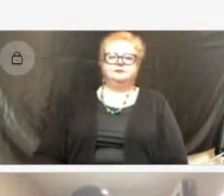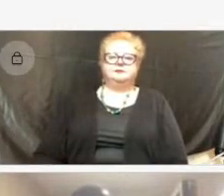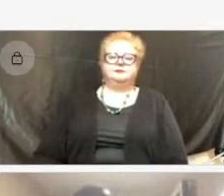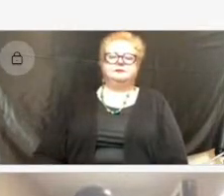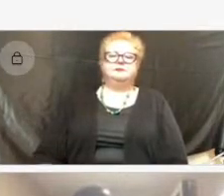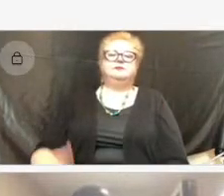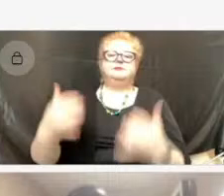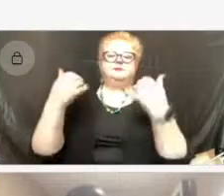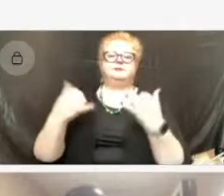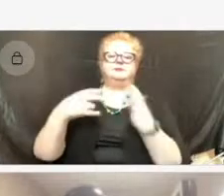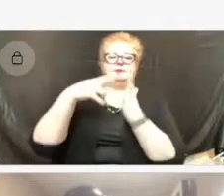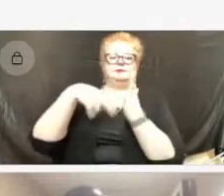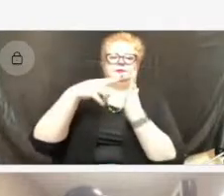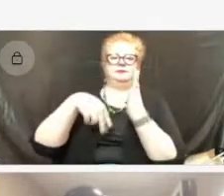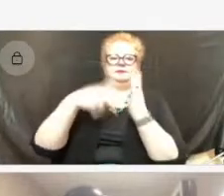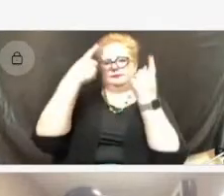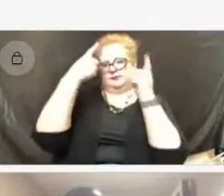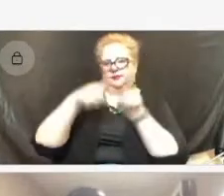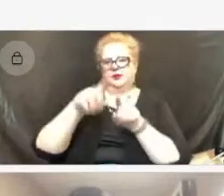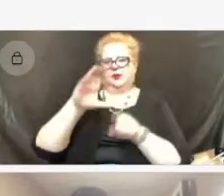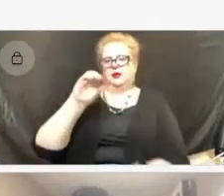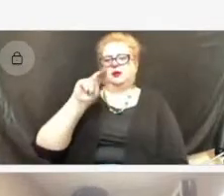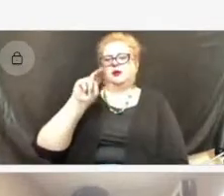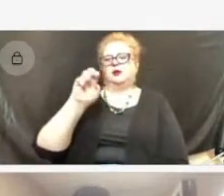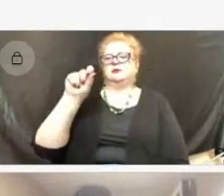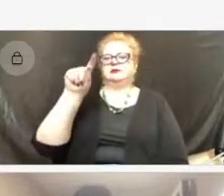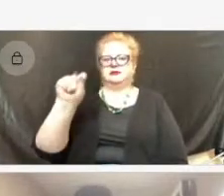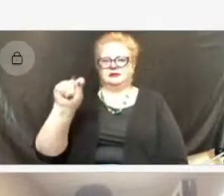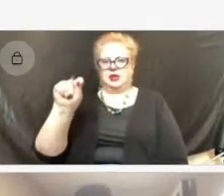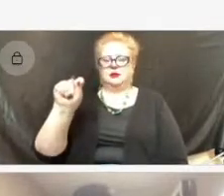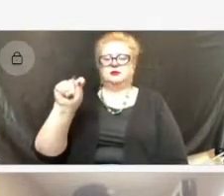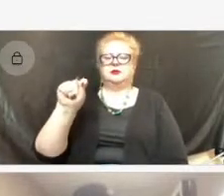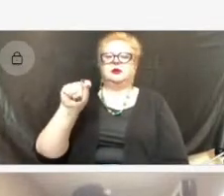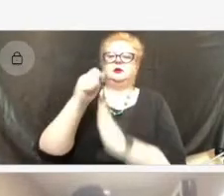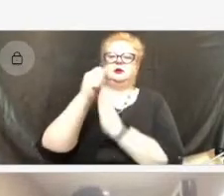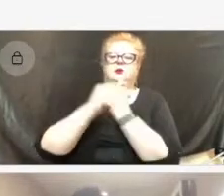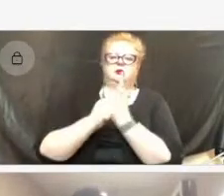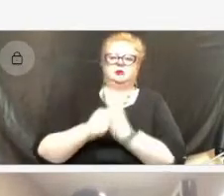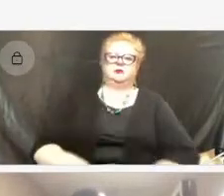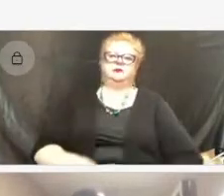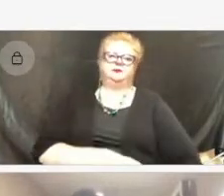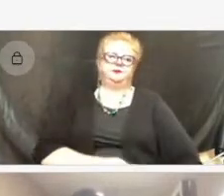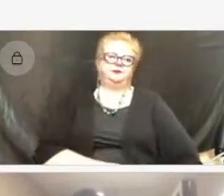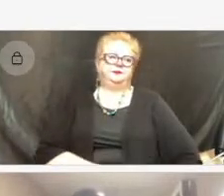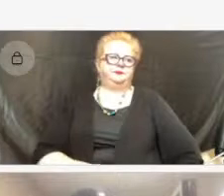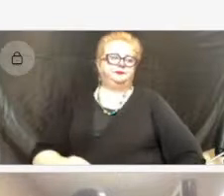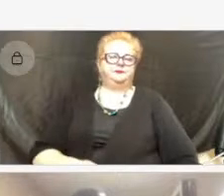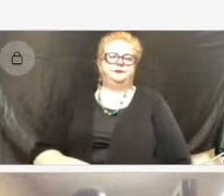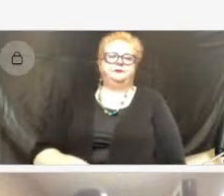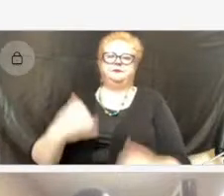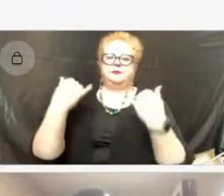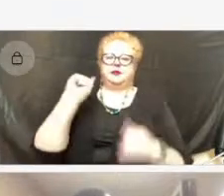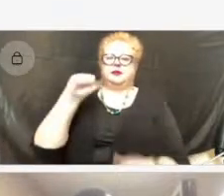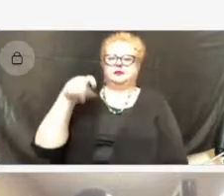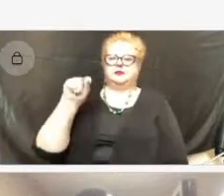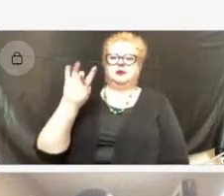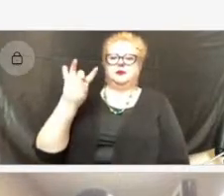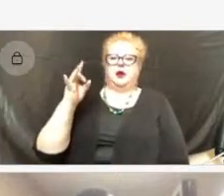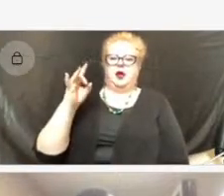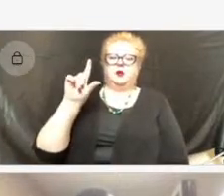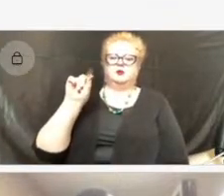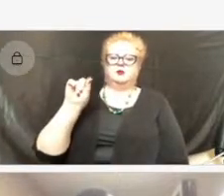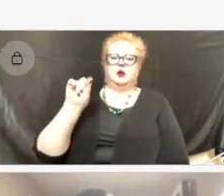May we have a reading of the consent agenda, please? All right. Little Rock Planning Commission consent agenda, September 8th,